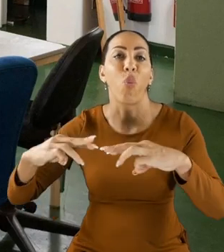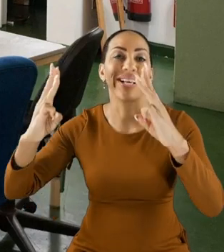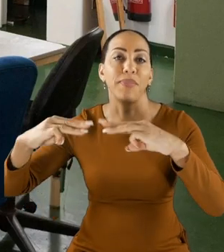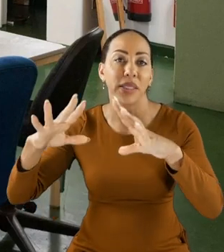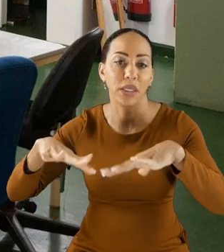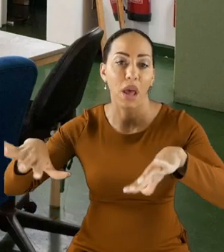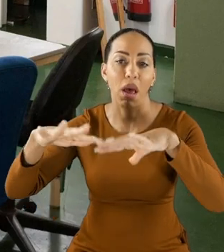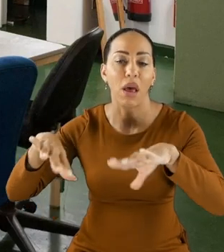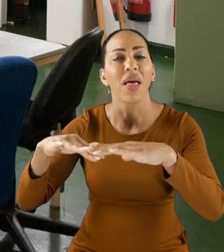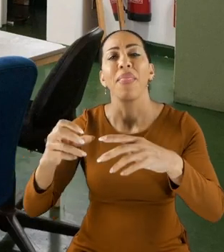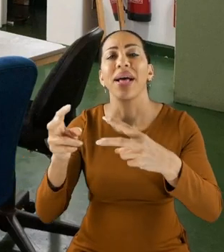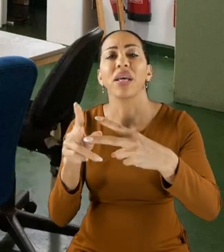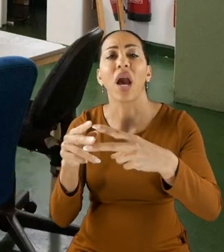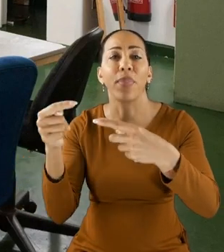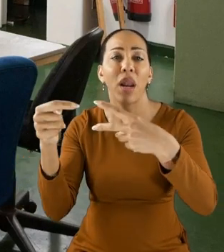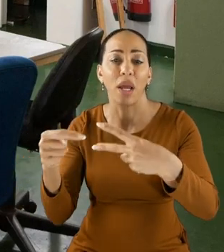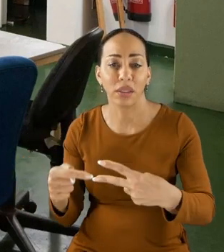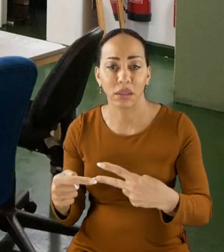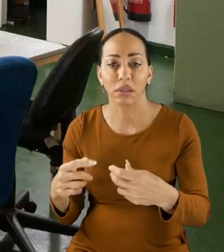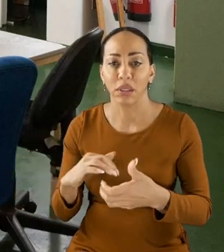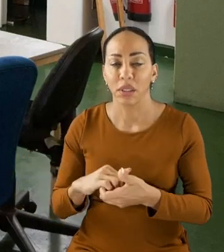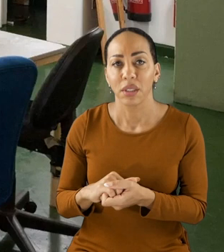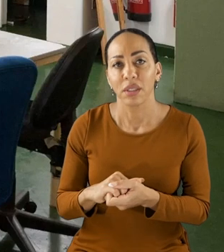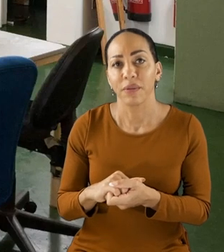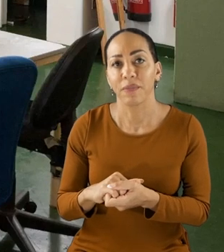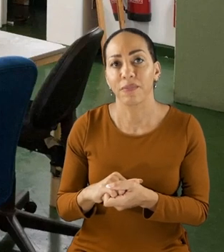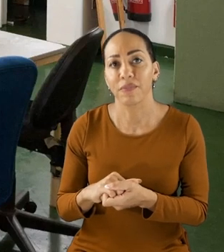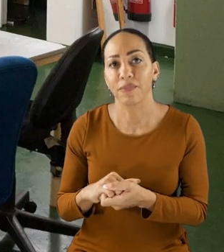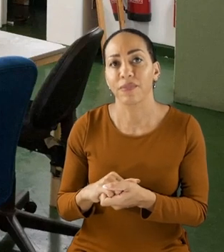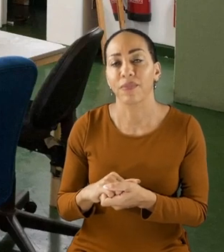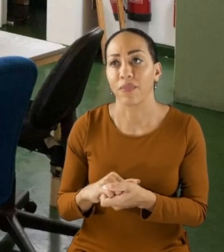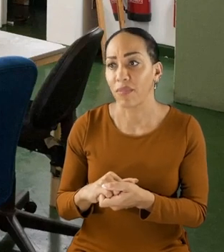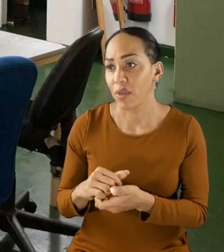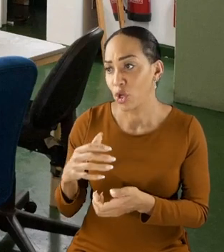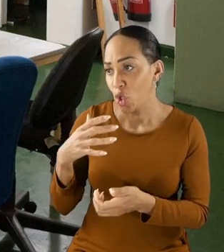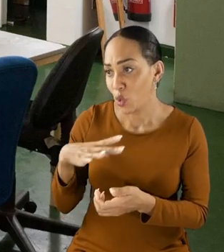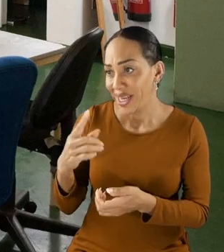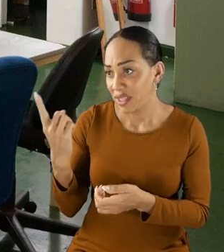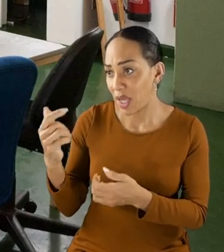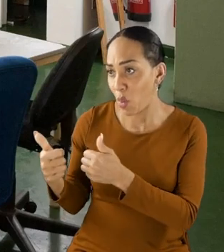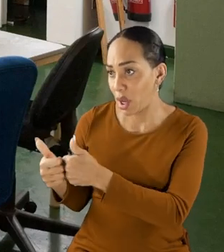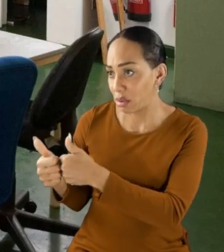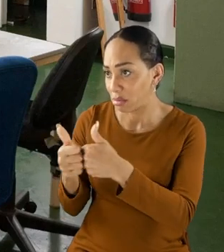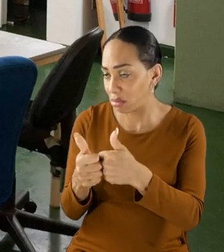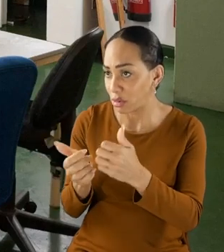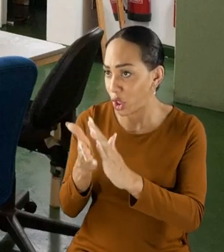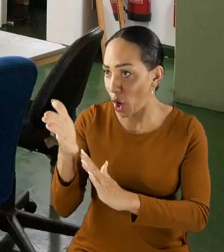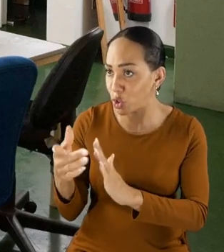just in a couple of lines, but around whether needing assistance to go to the toilet entitled somebody to care overnight.